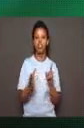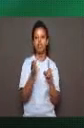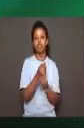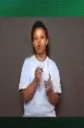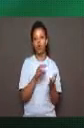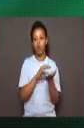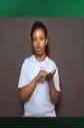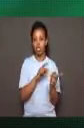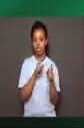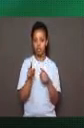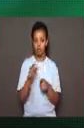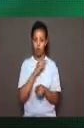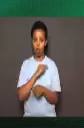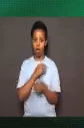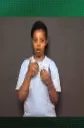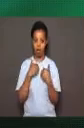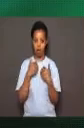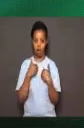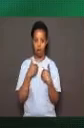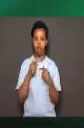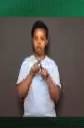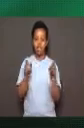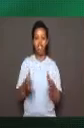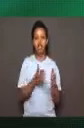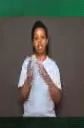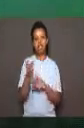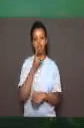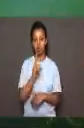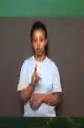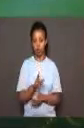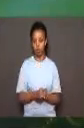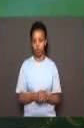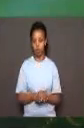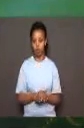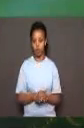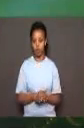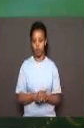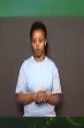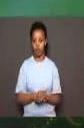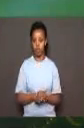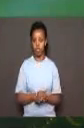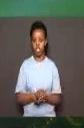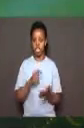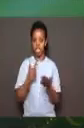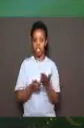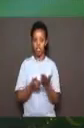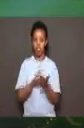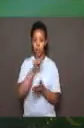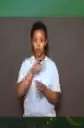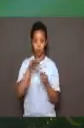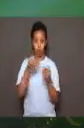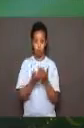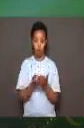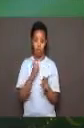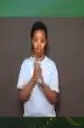molecule that behave a certain way. If you were able to correctly fill